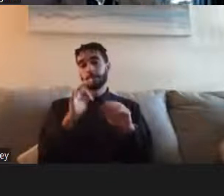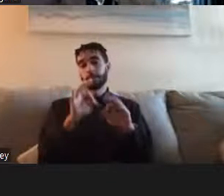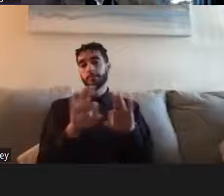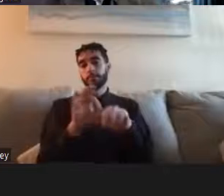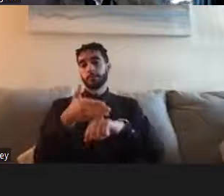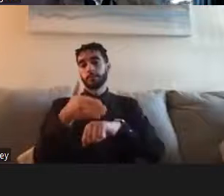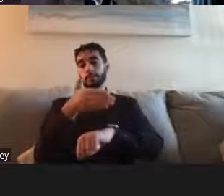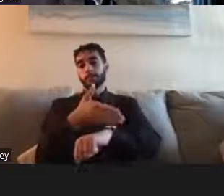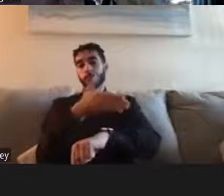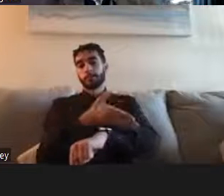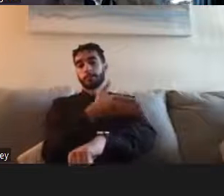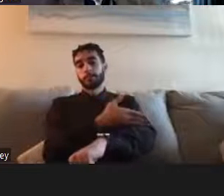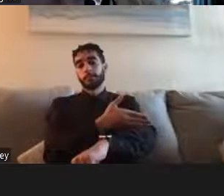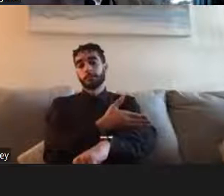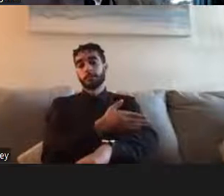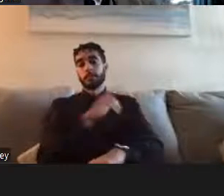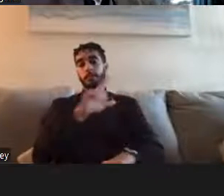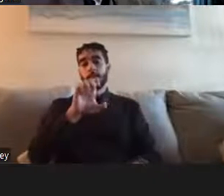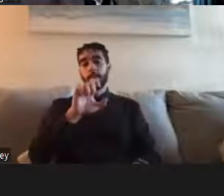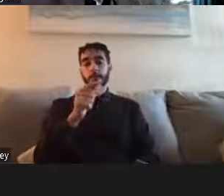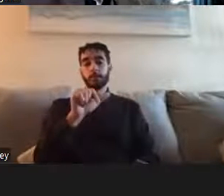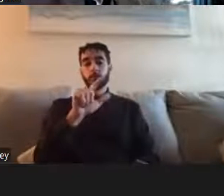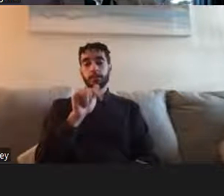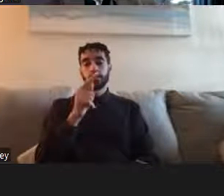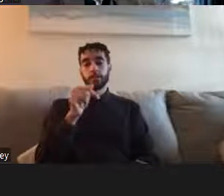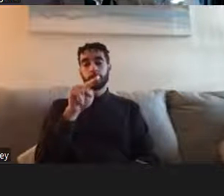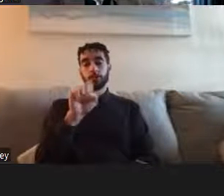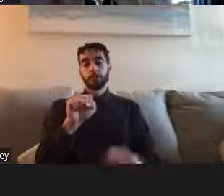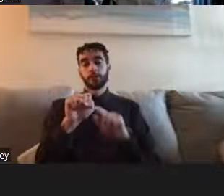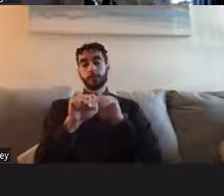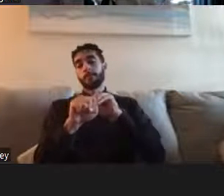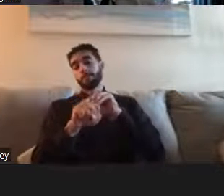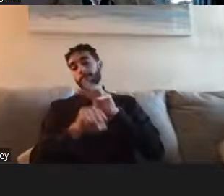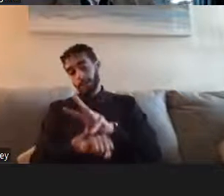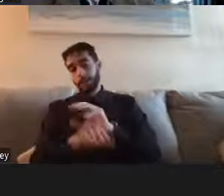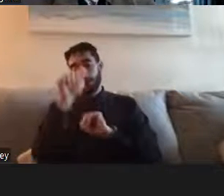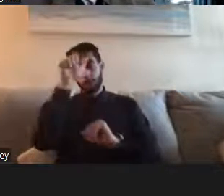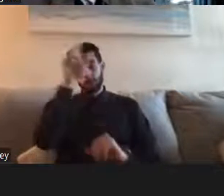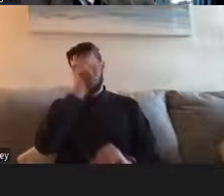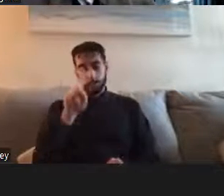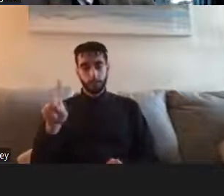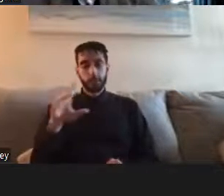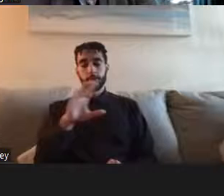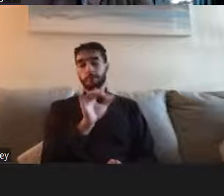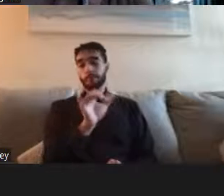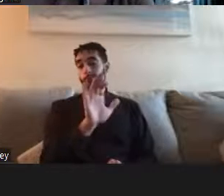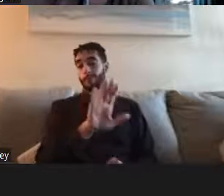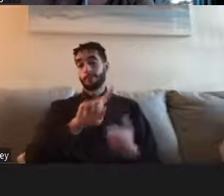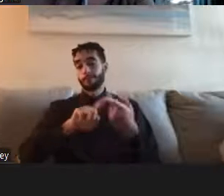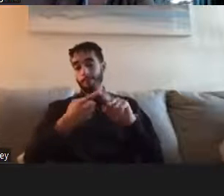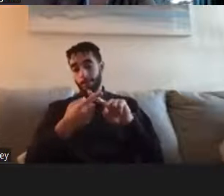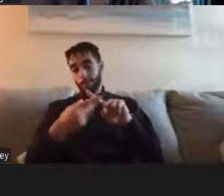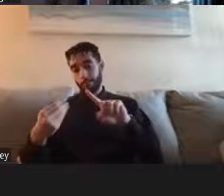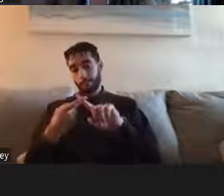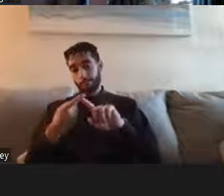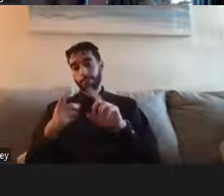the legislation affecting Alzheimer's disease and related disorder and family members, caregivers, so